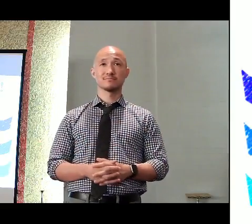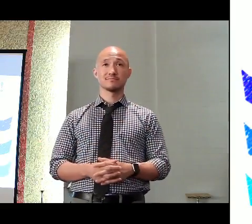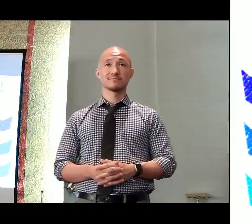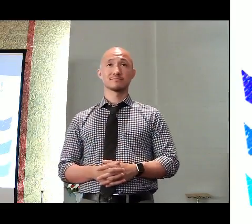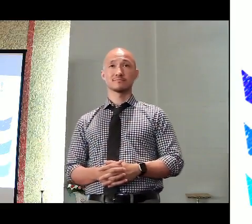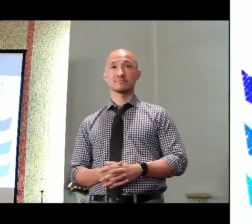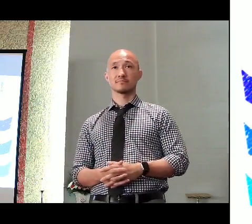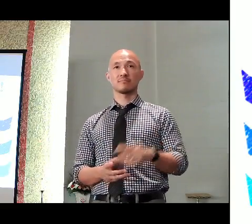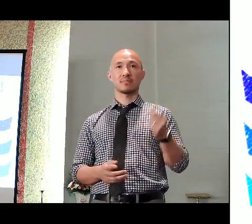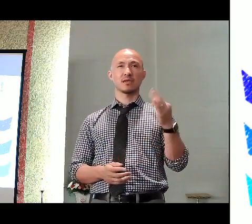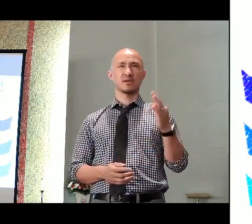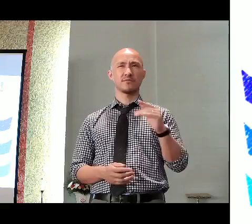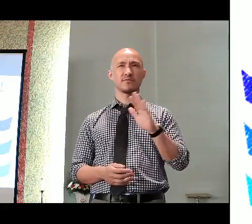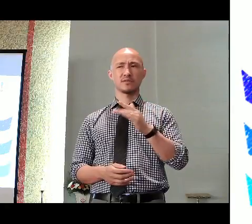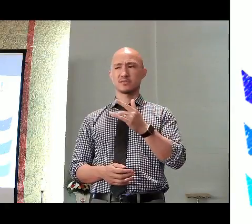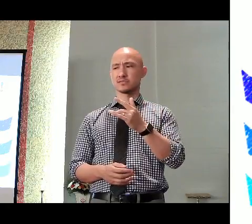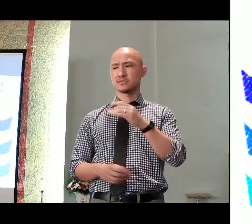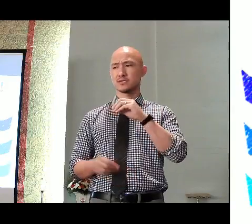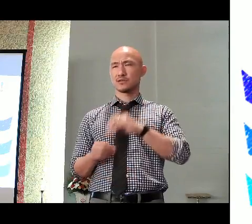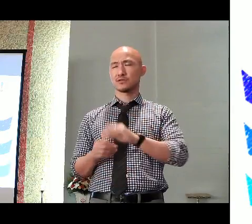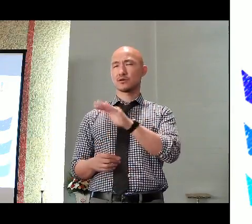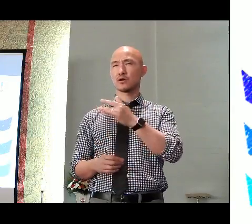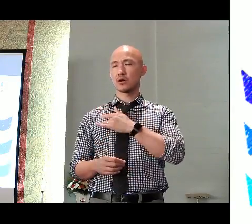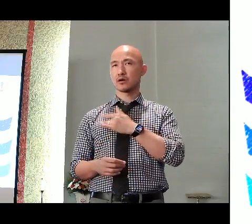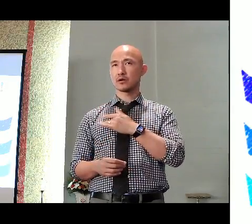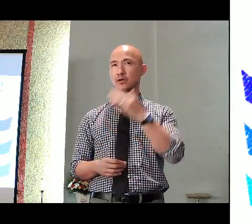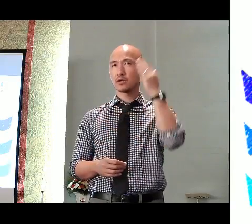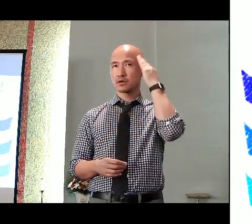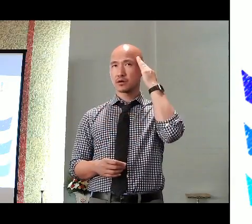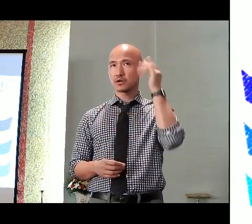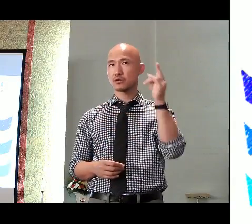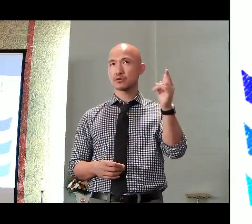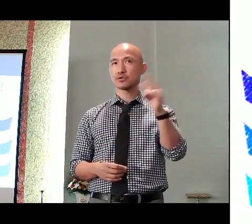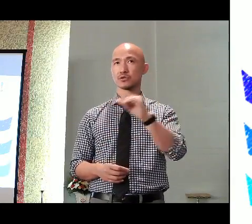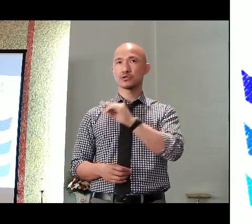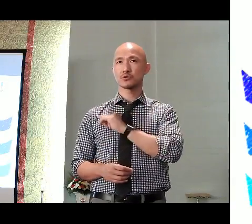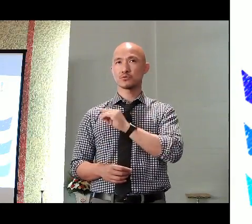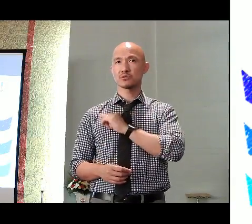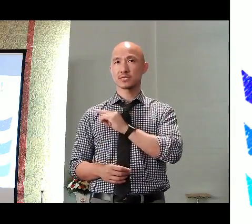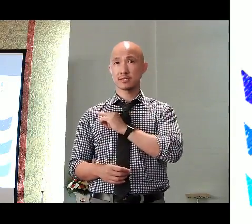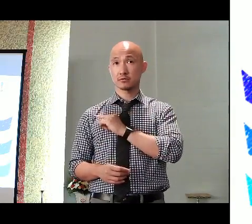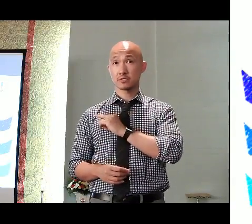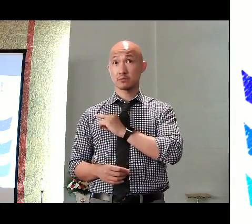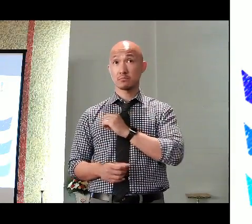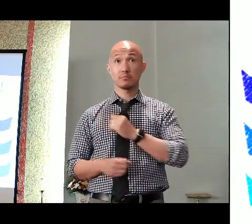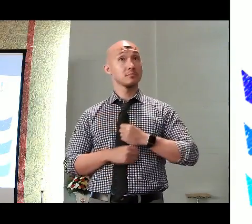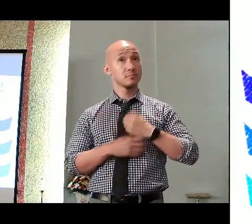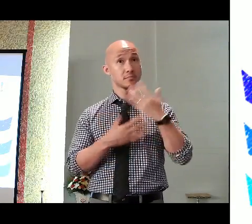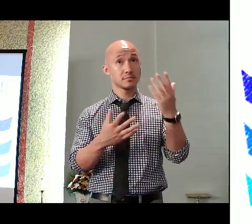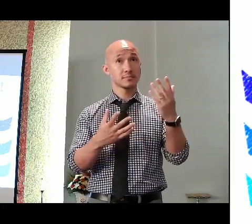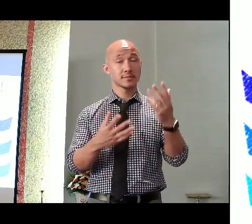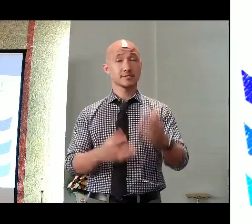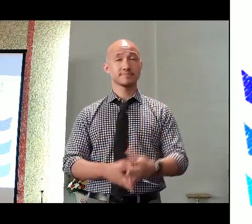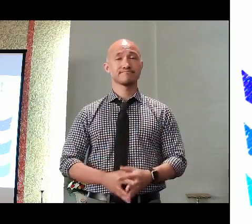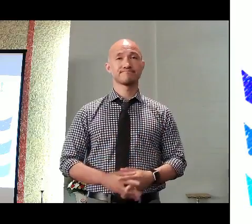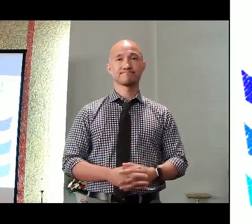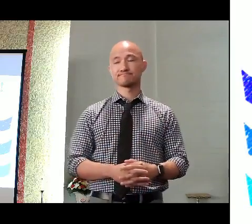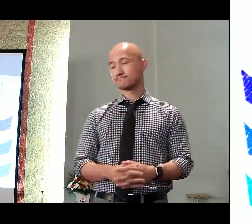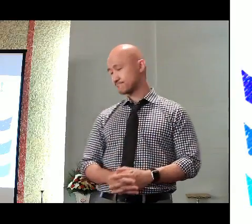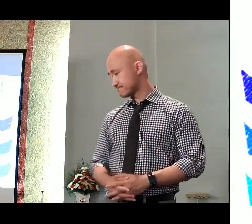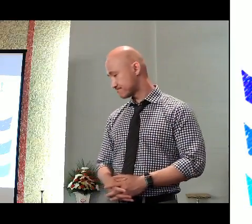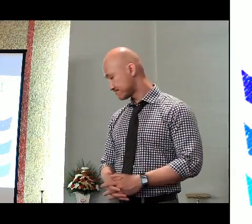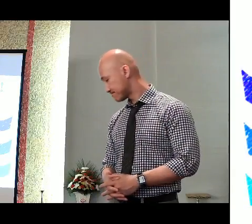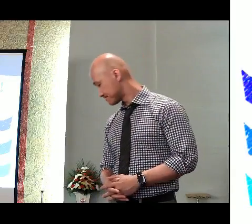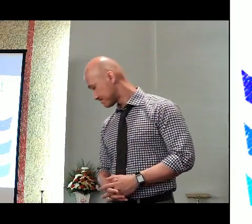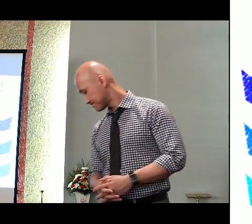been, if there's been something on your heart, men, something that you think is impeding you being that kind of head in your household.